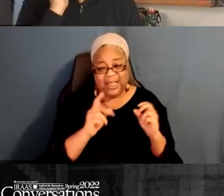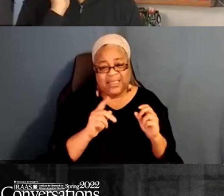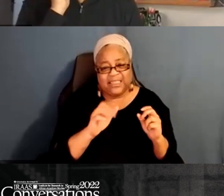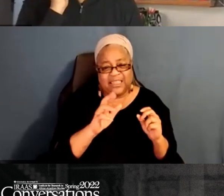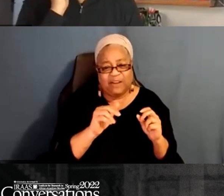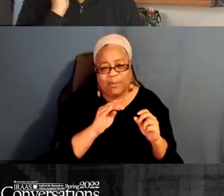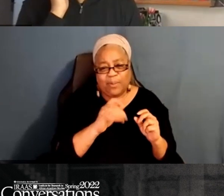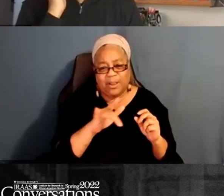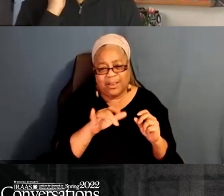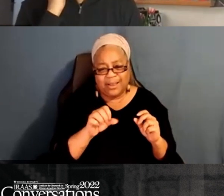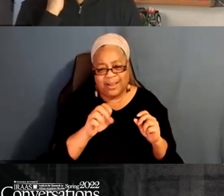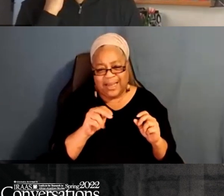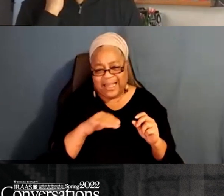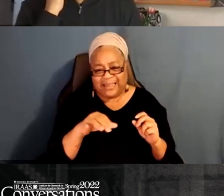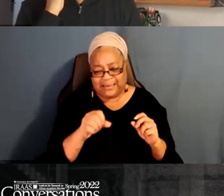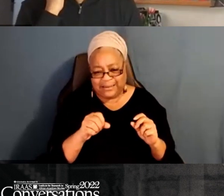Deana's